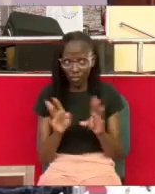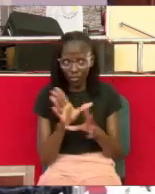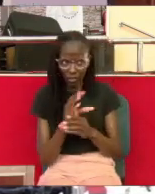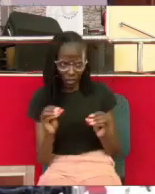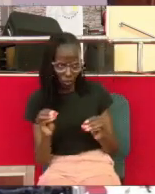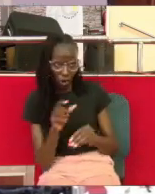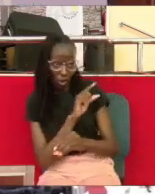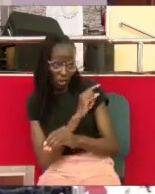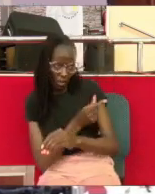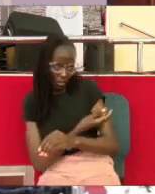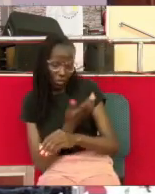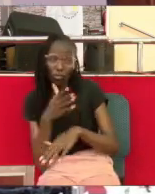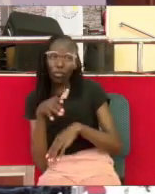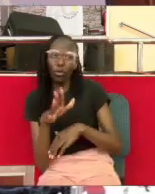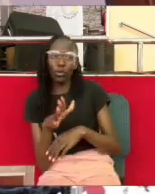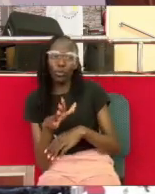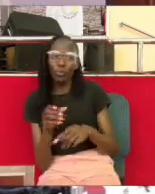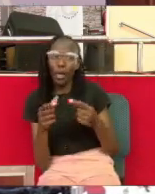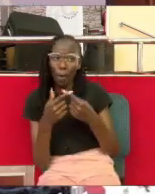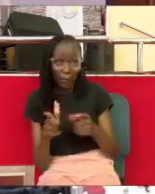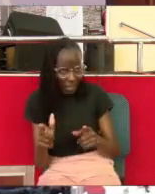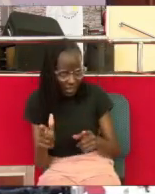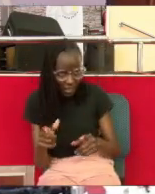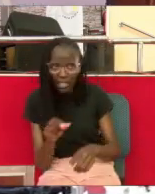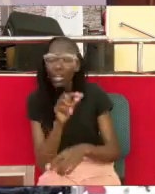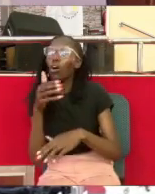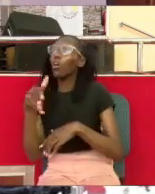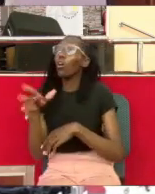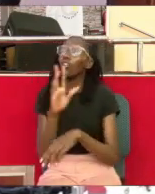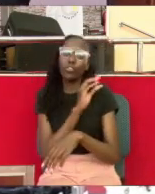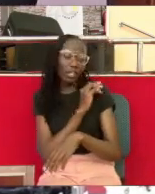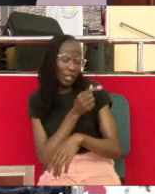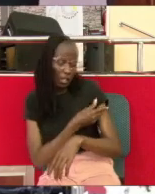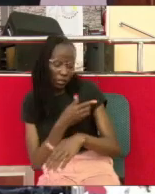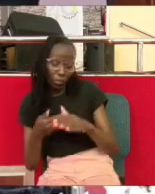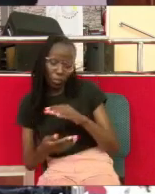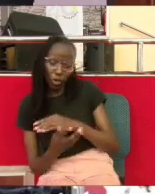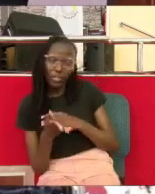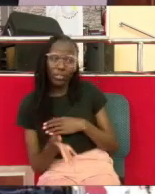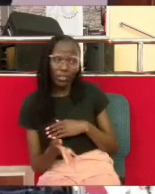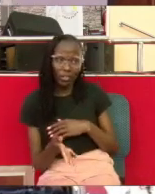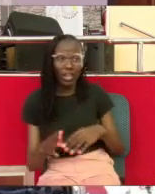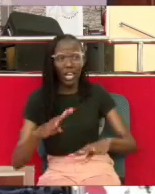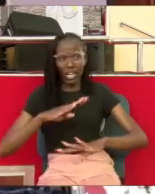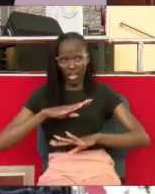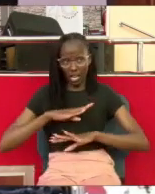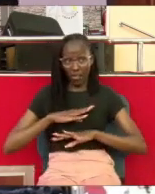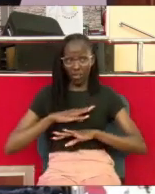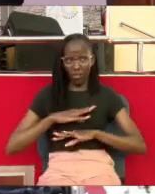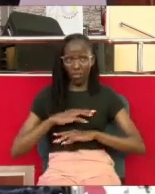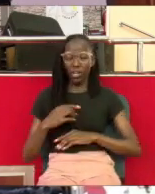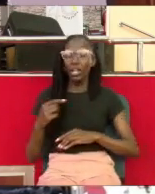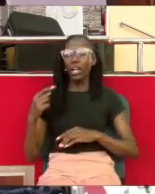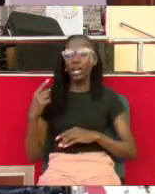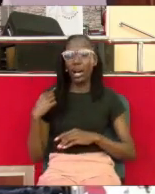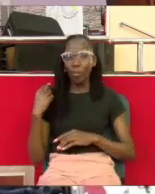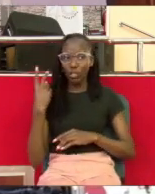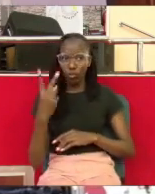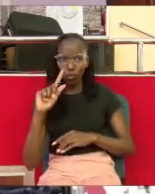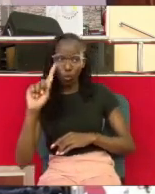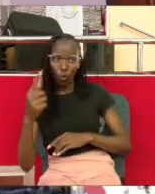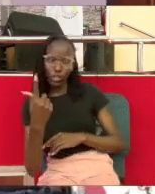morning is so sufficient for all of us. But the next question was, in the